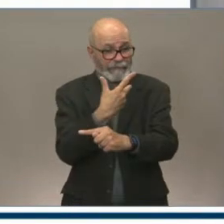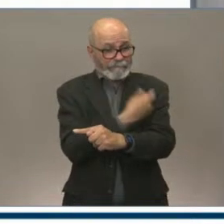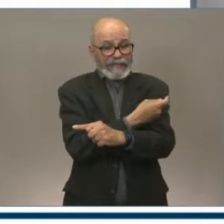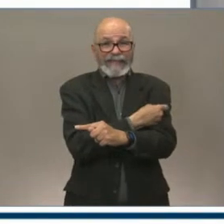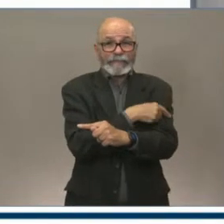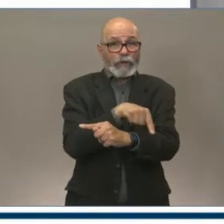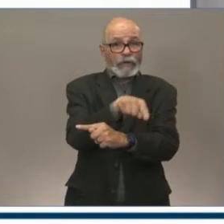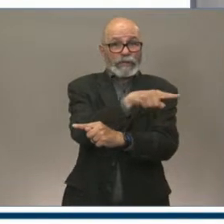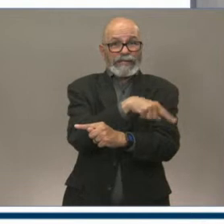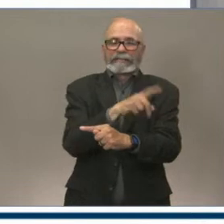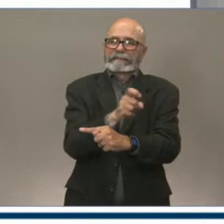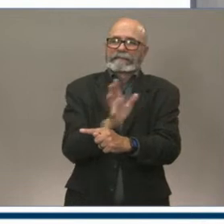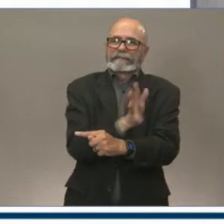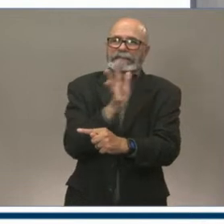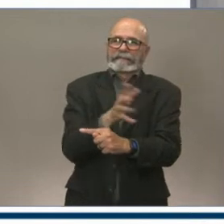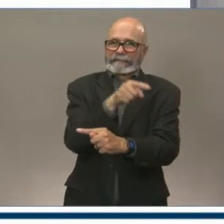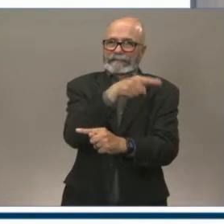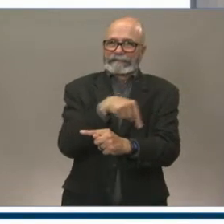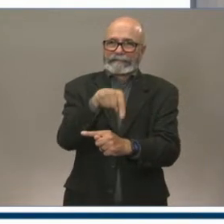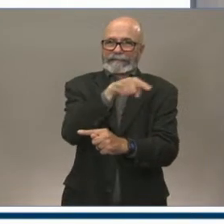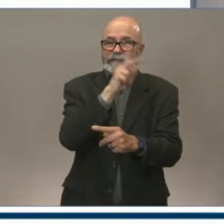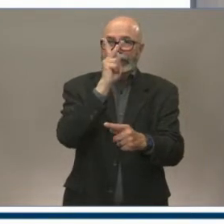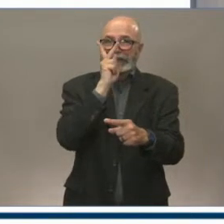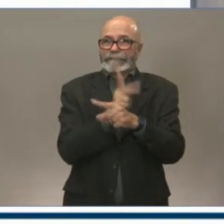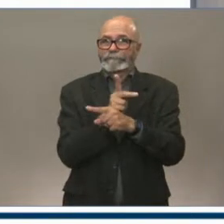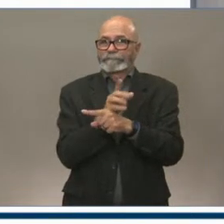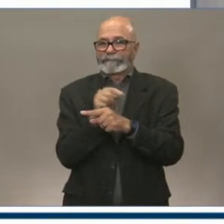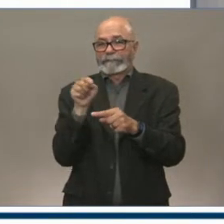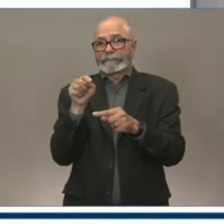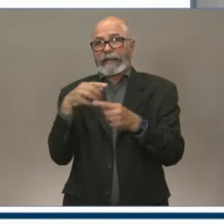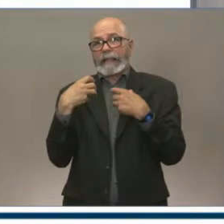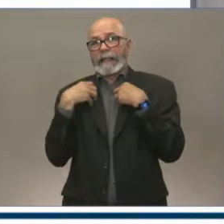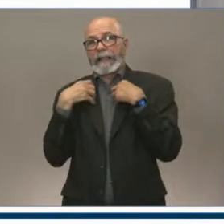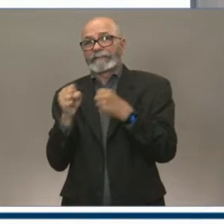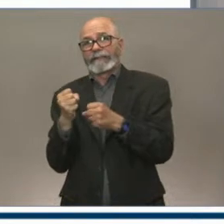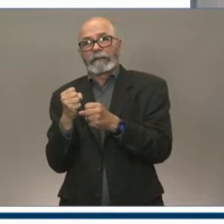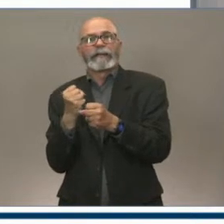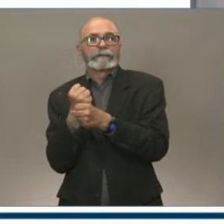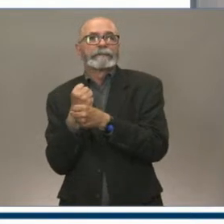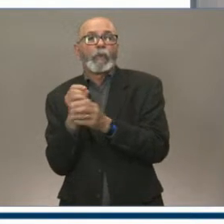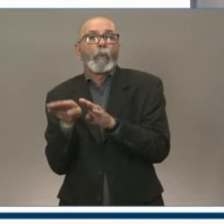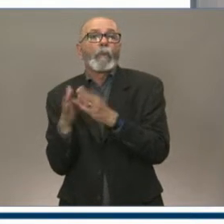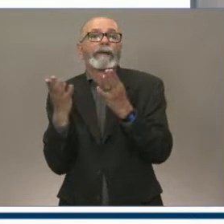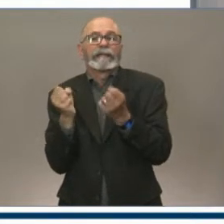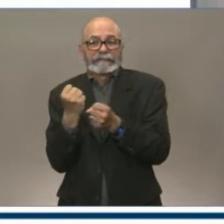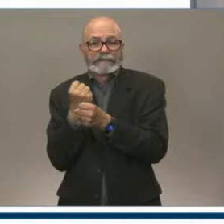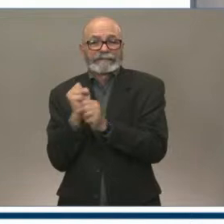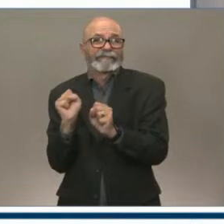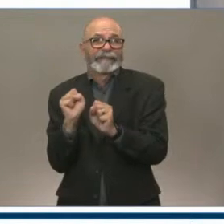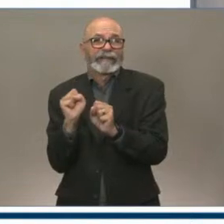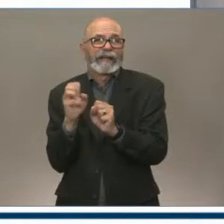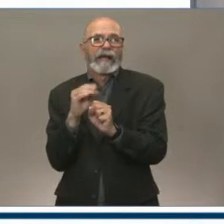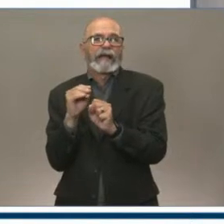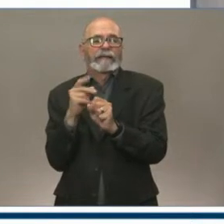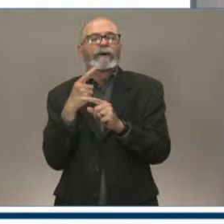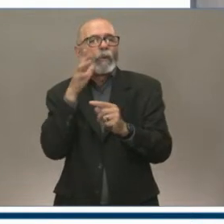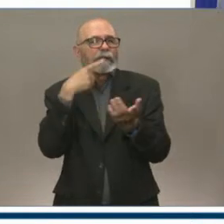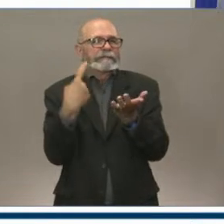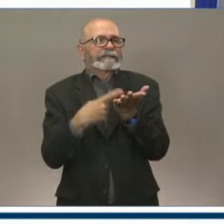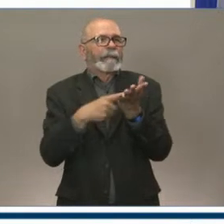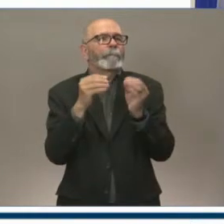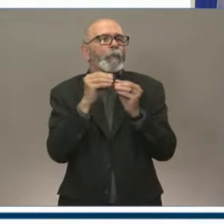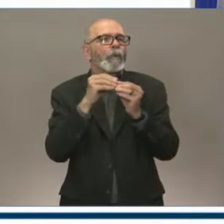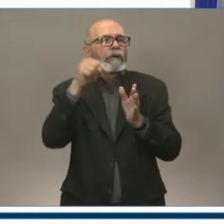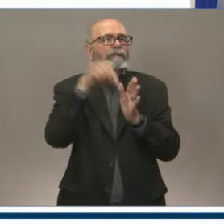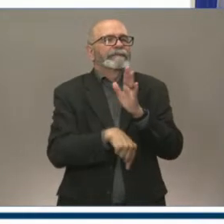that border to make sure that we keep our health care system running appropriately, and so I look forward to those discussions.